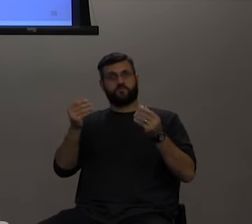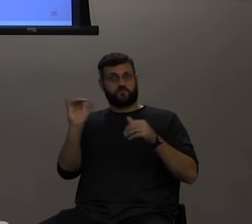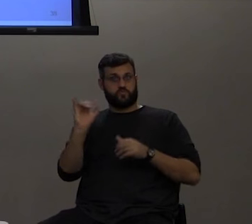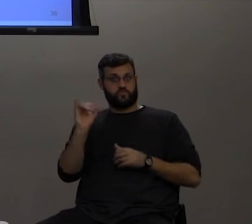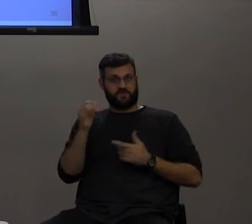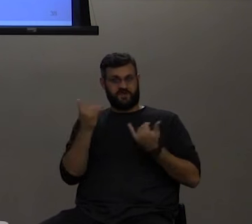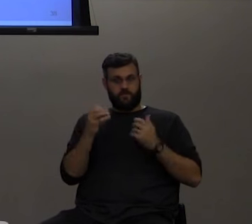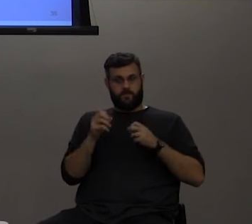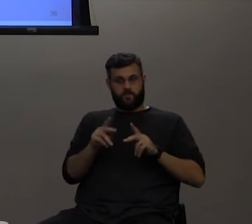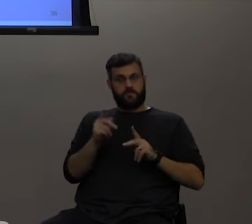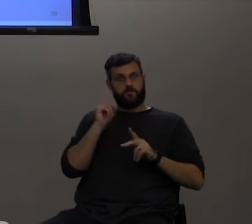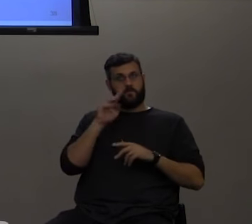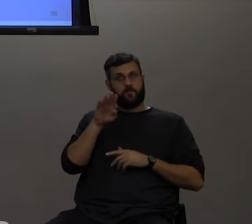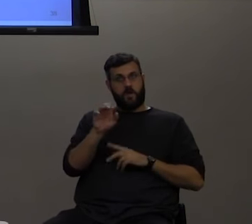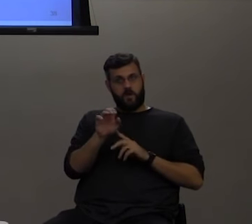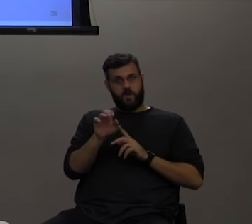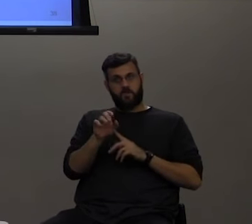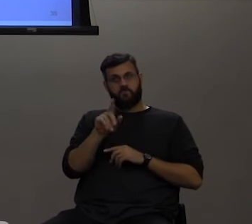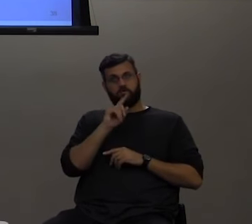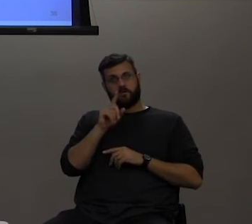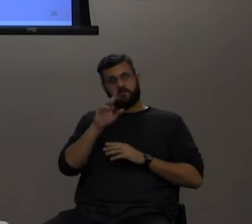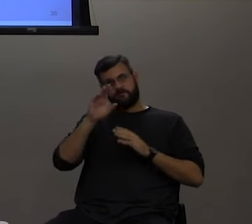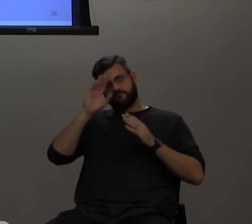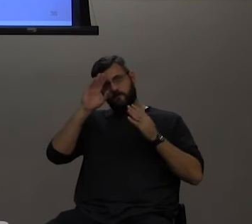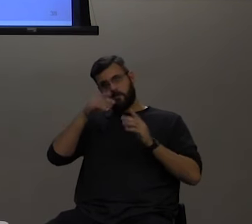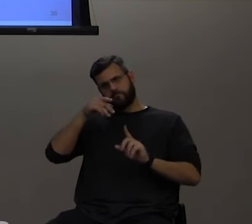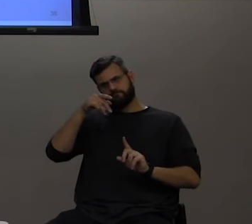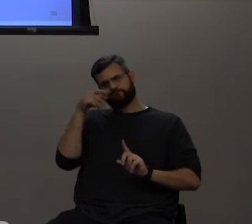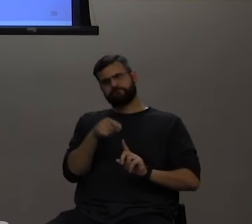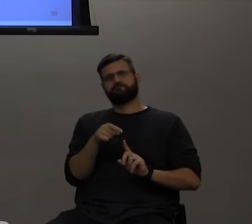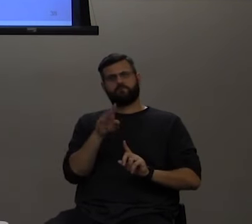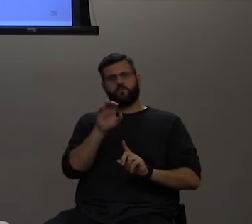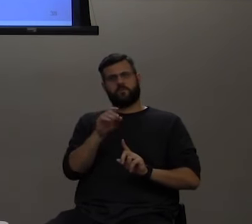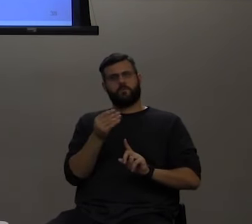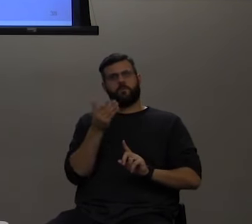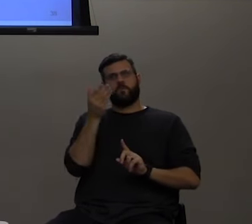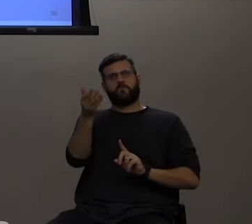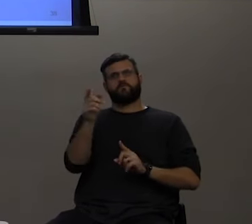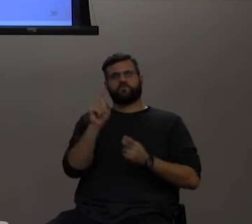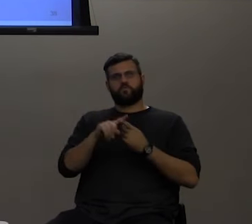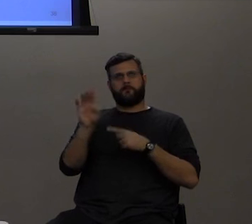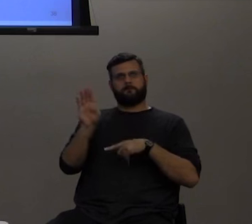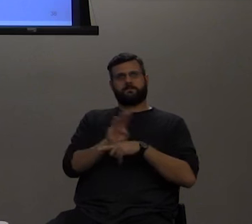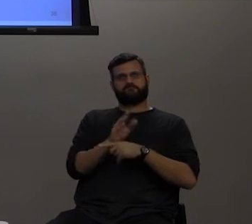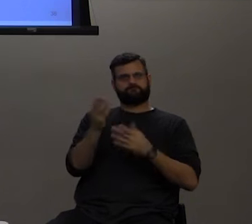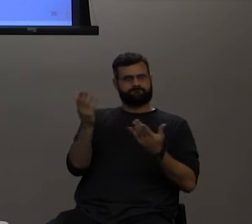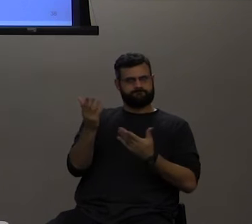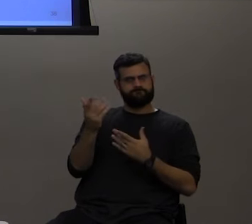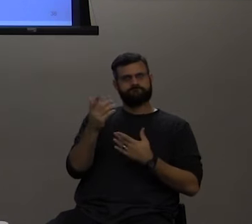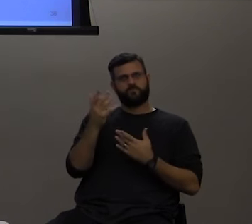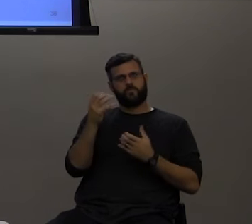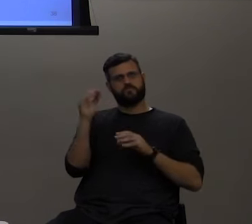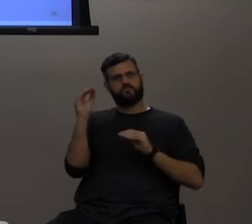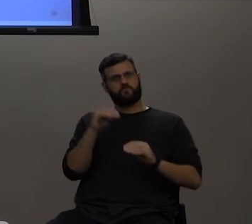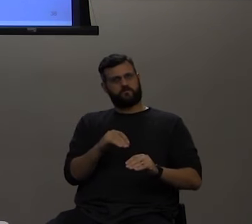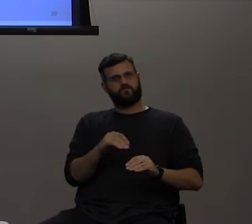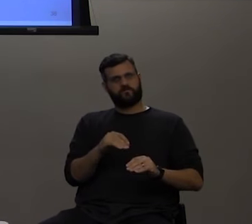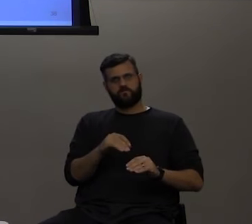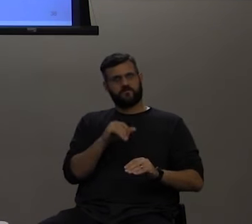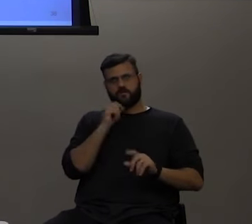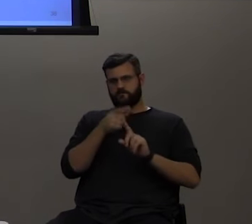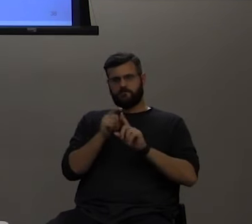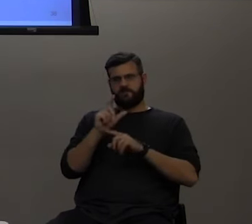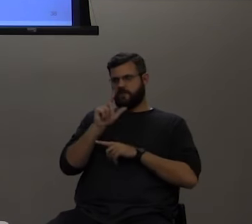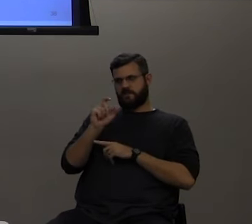is an opportunity for Boyle County to really focus in on what it can offer a business that's looking to locate outside